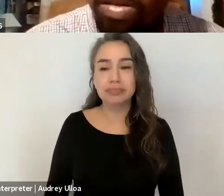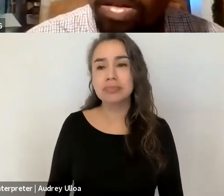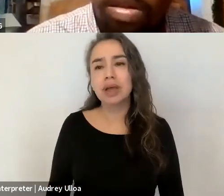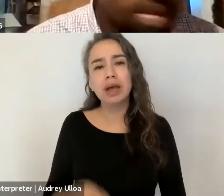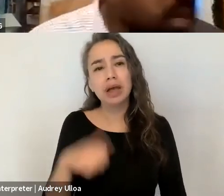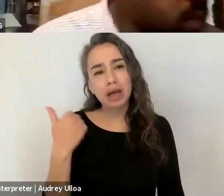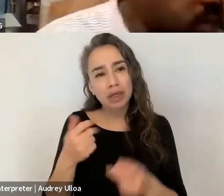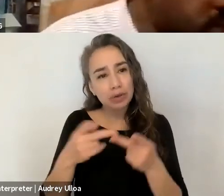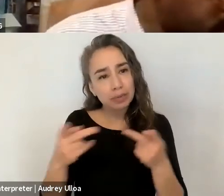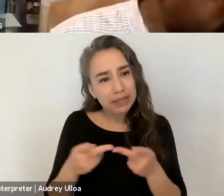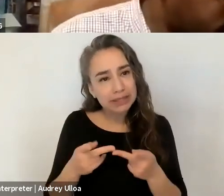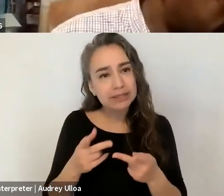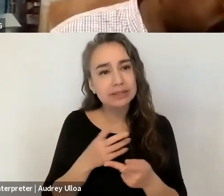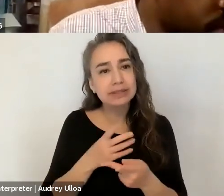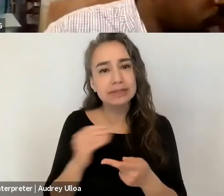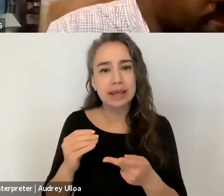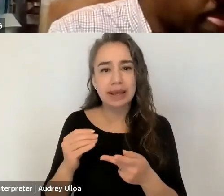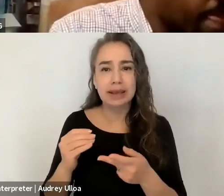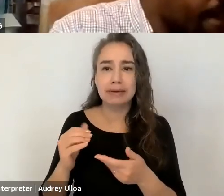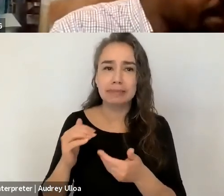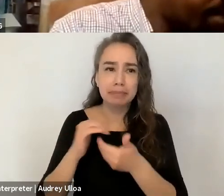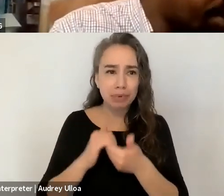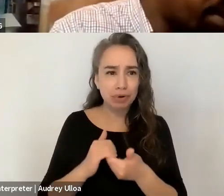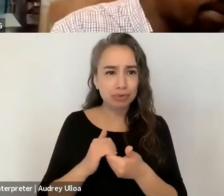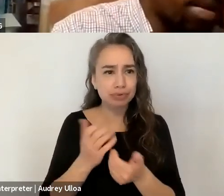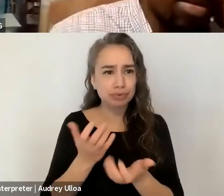and partners?